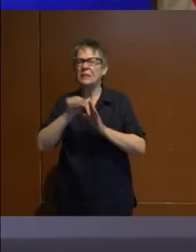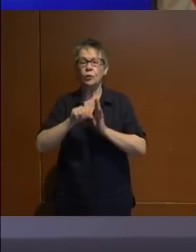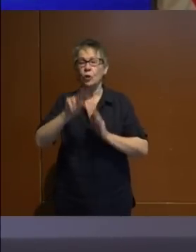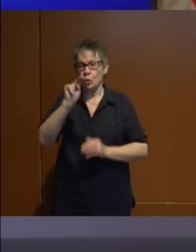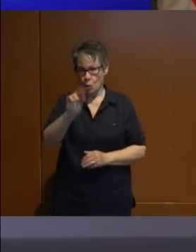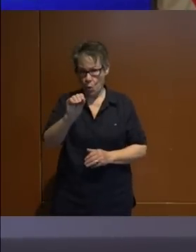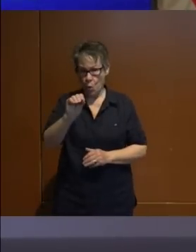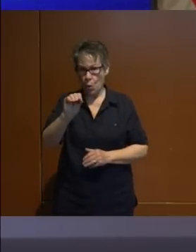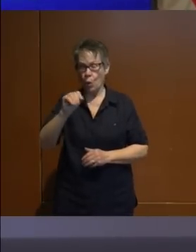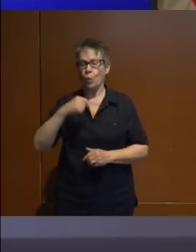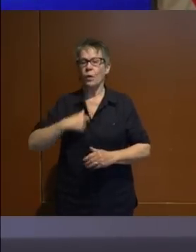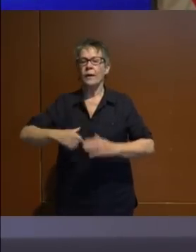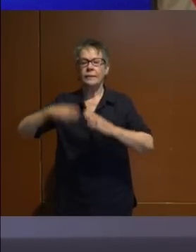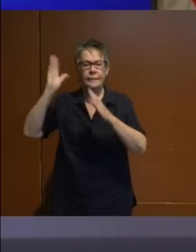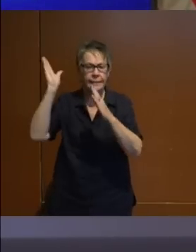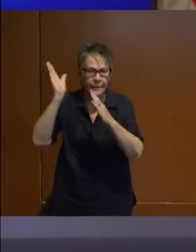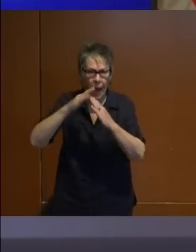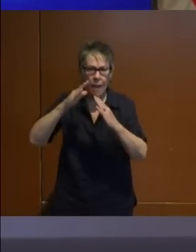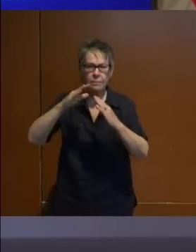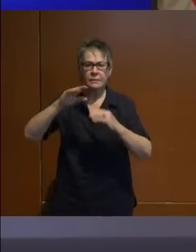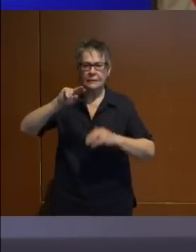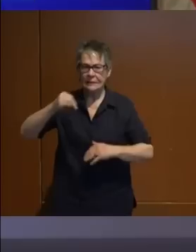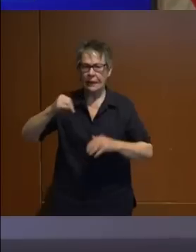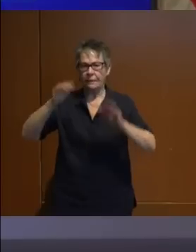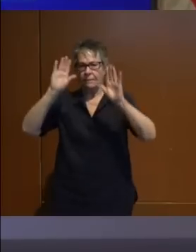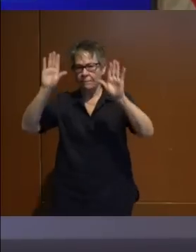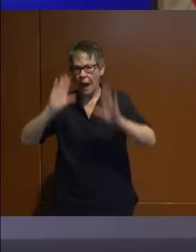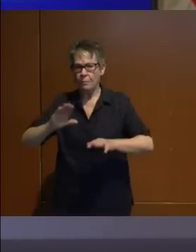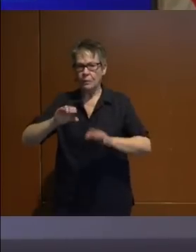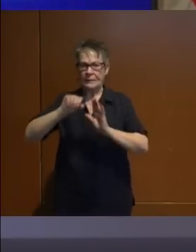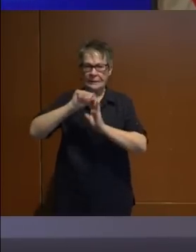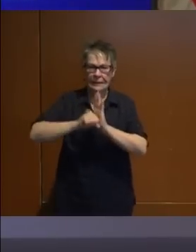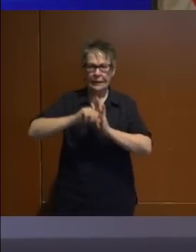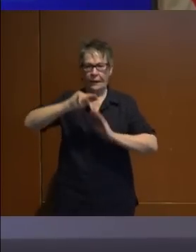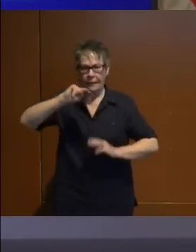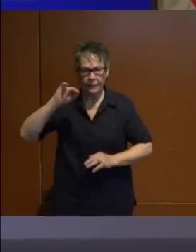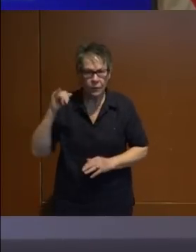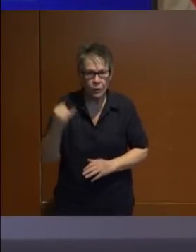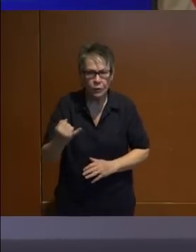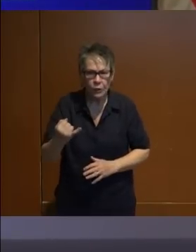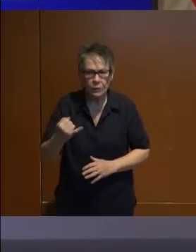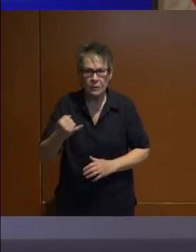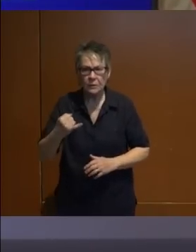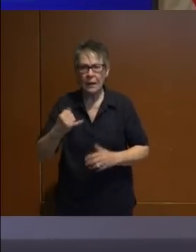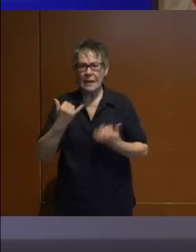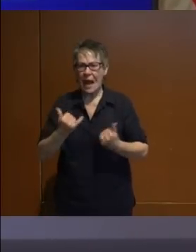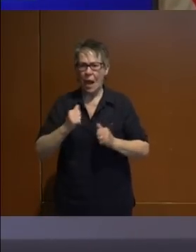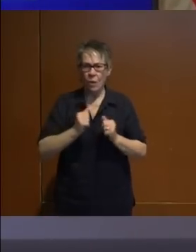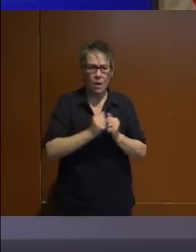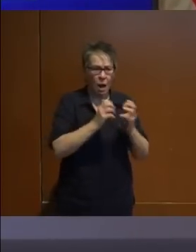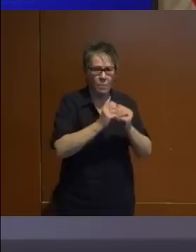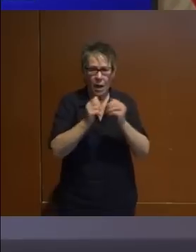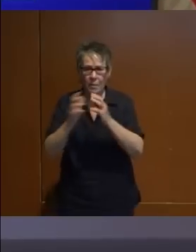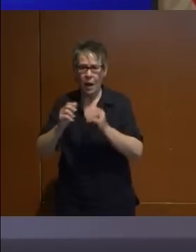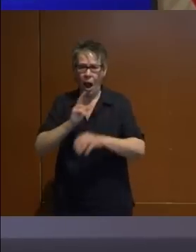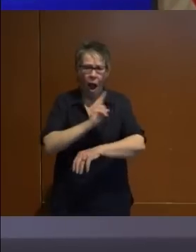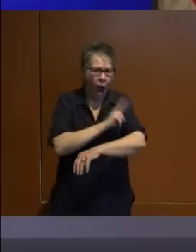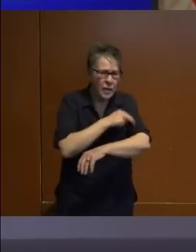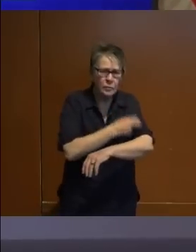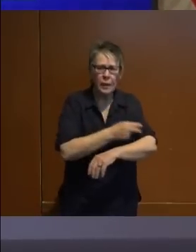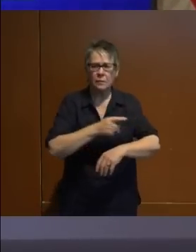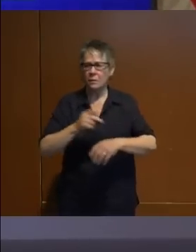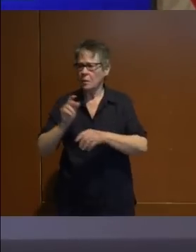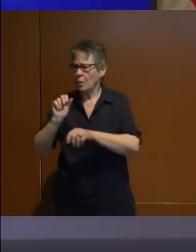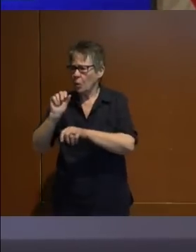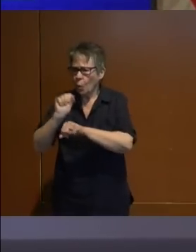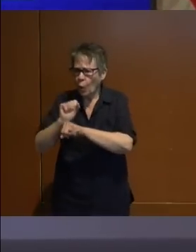superlative state, and that we can come together and both build out the healthcare infrastructure on the one hand, including our workforce, and also